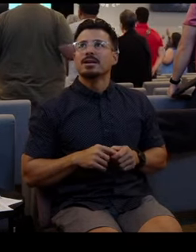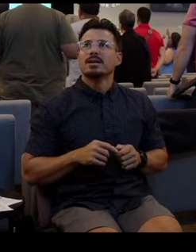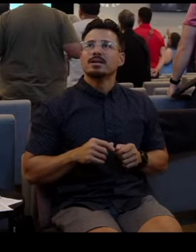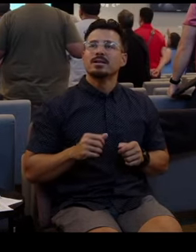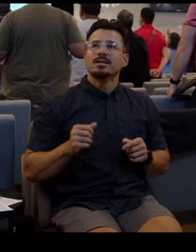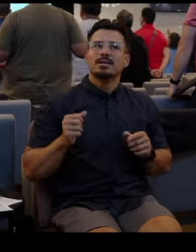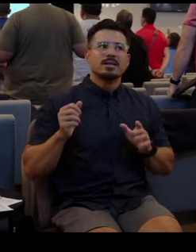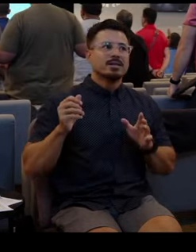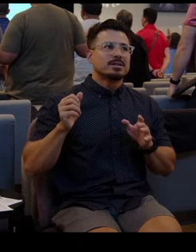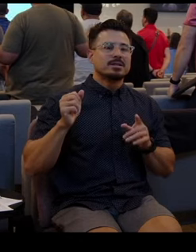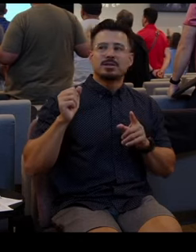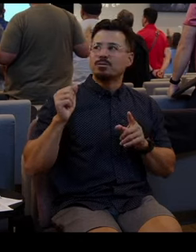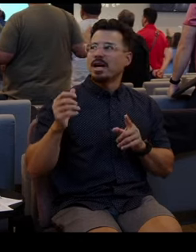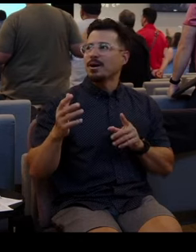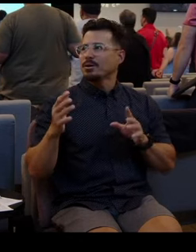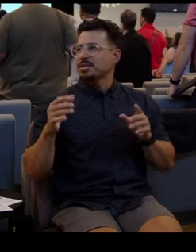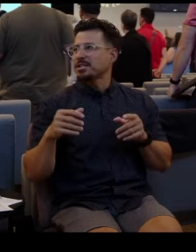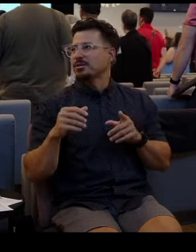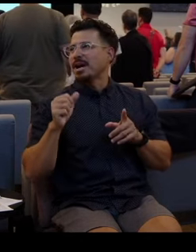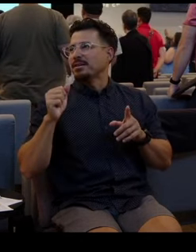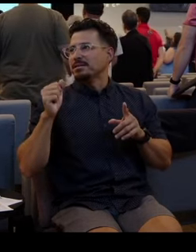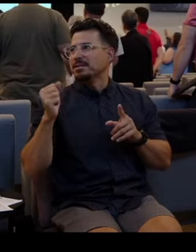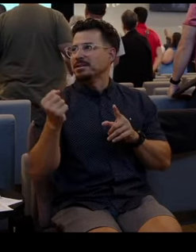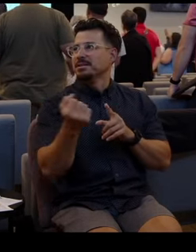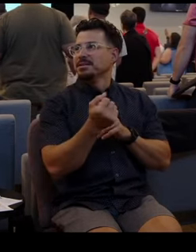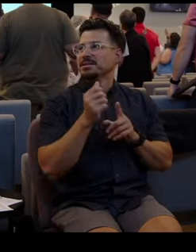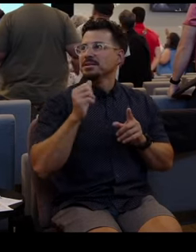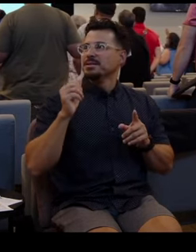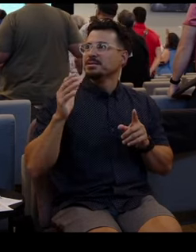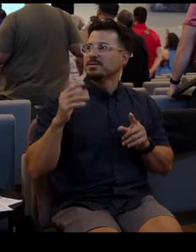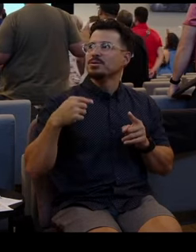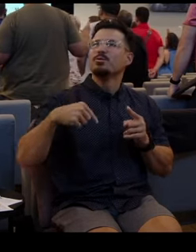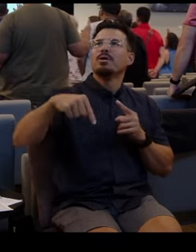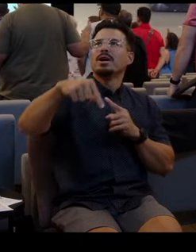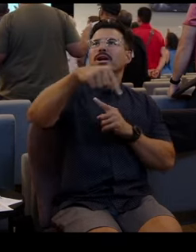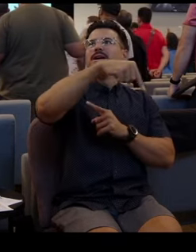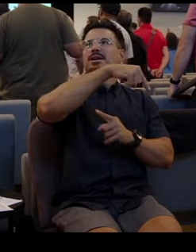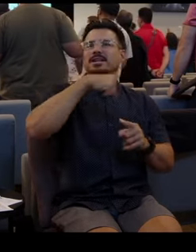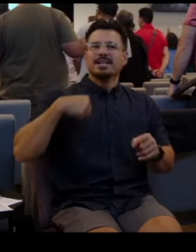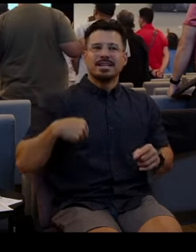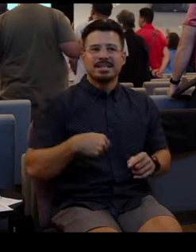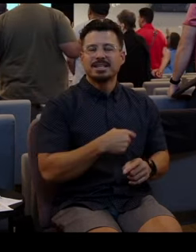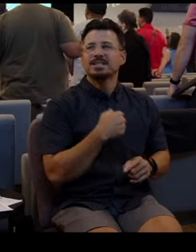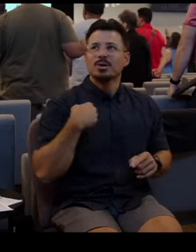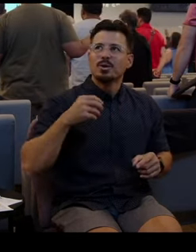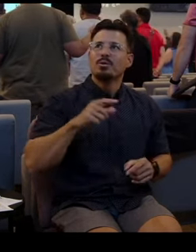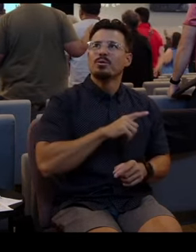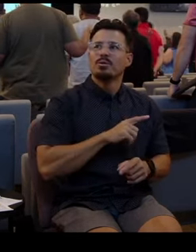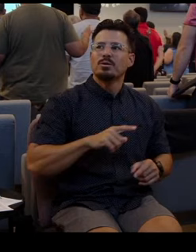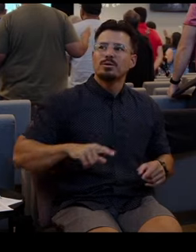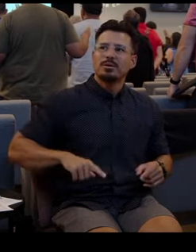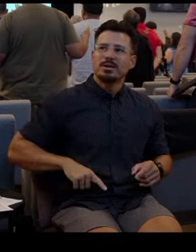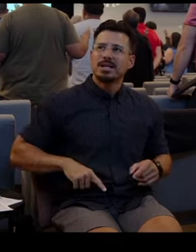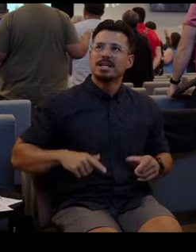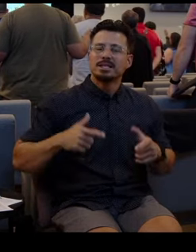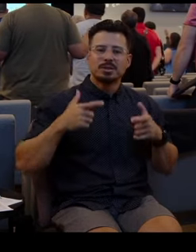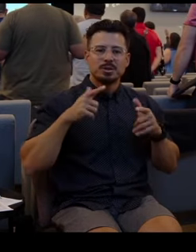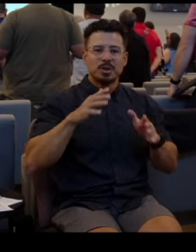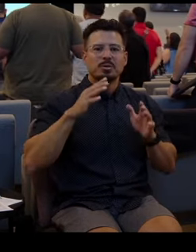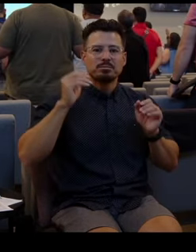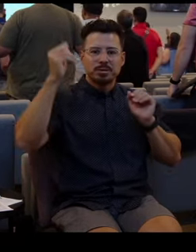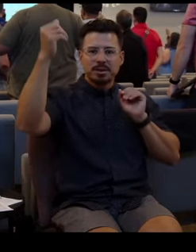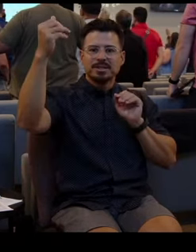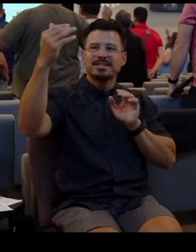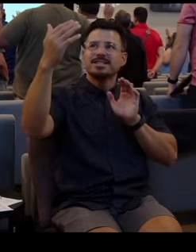Surround me, oh, Lord. Let